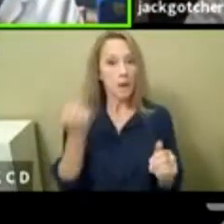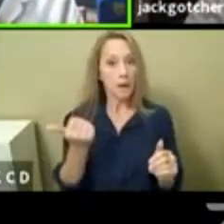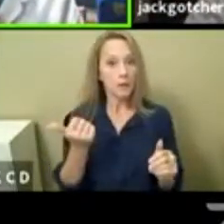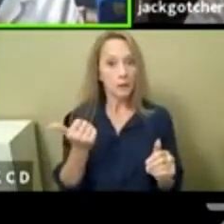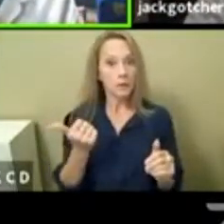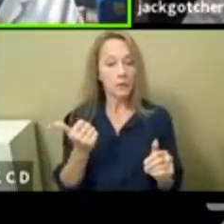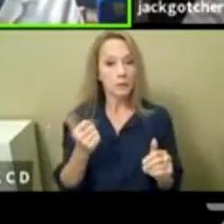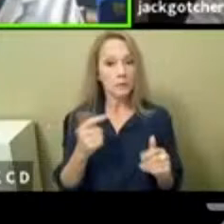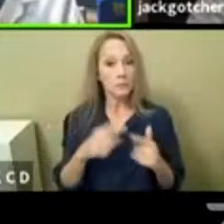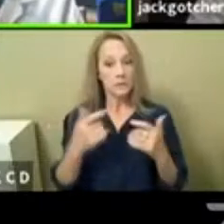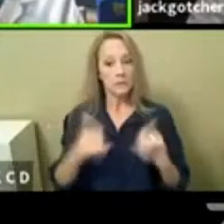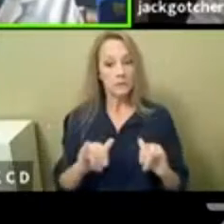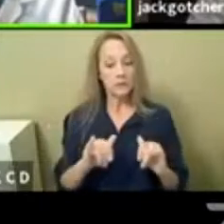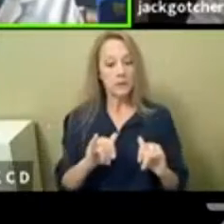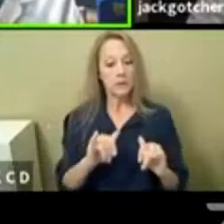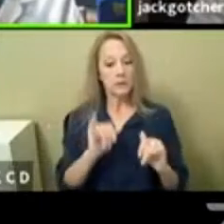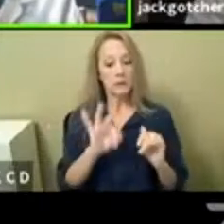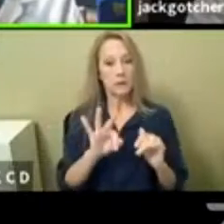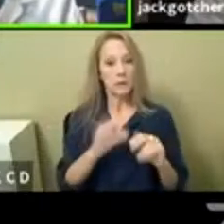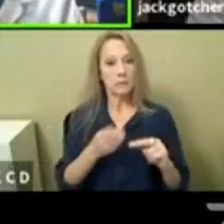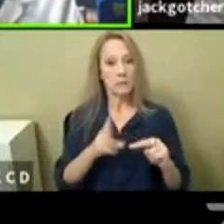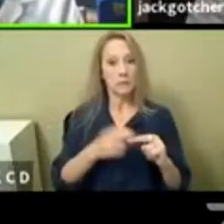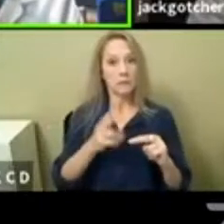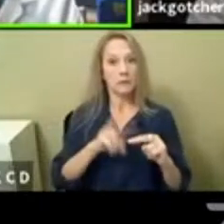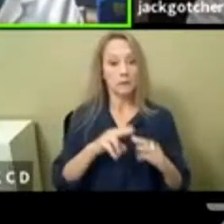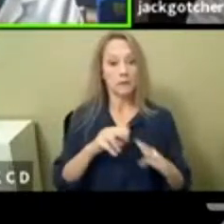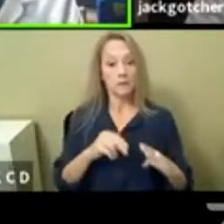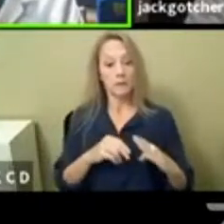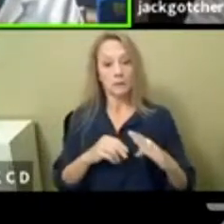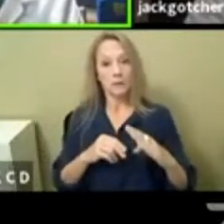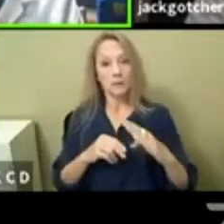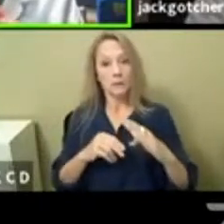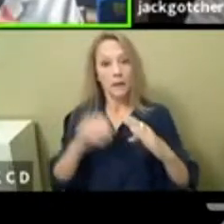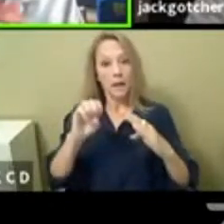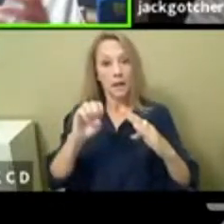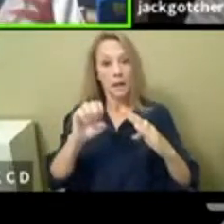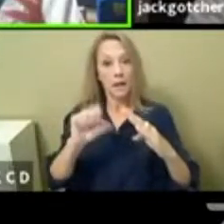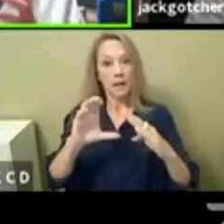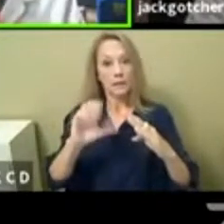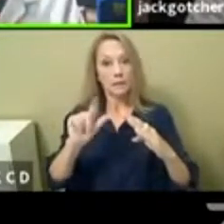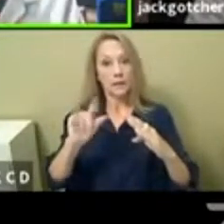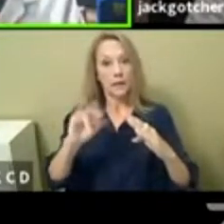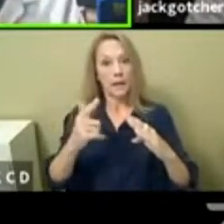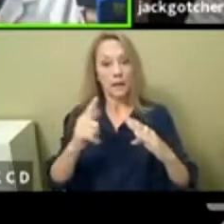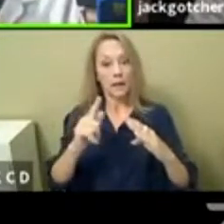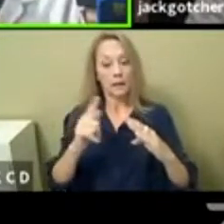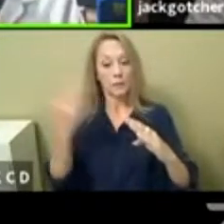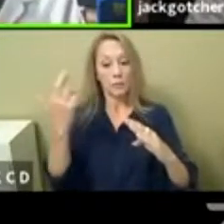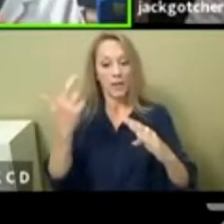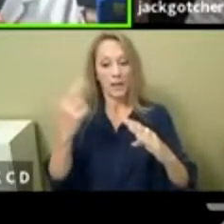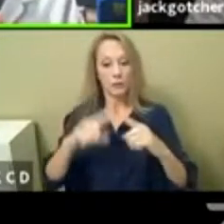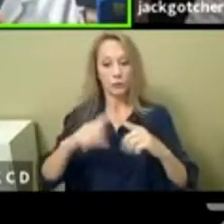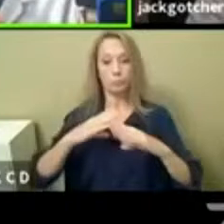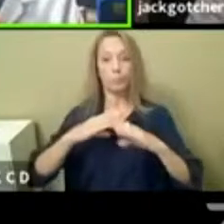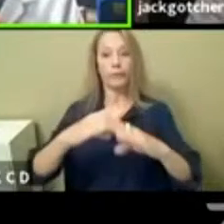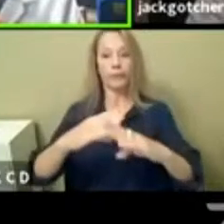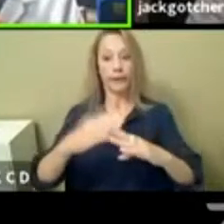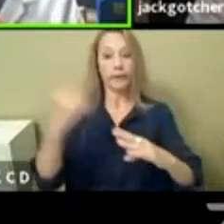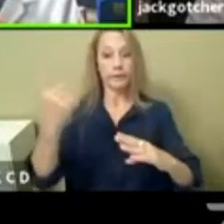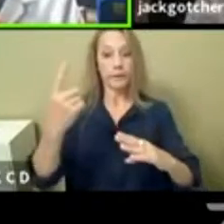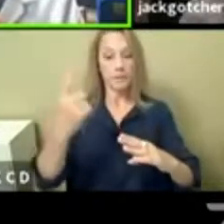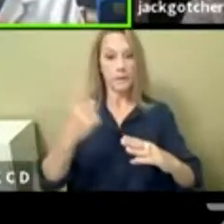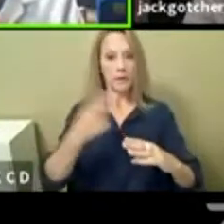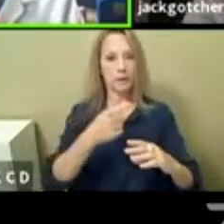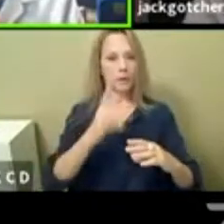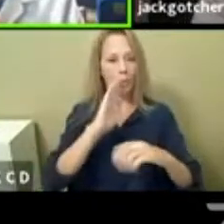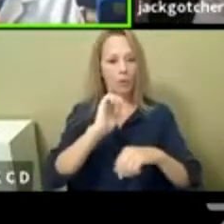same way, escalating is, if you are only escalating to prevent a catastrophe, you're going to set that number